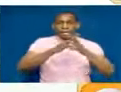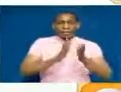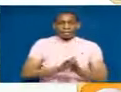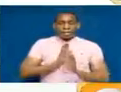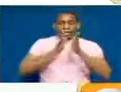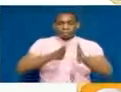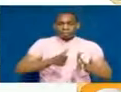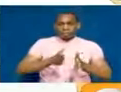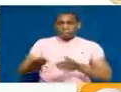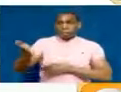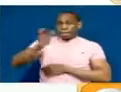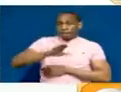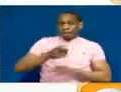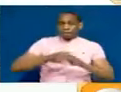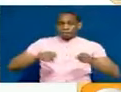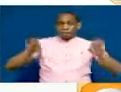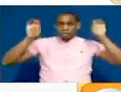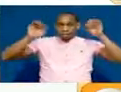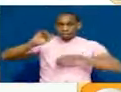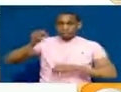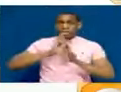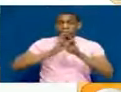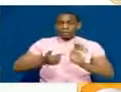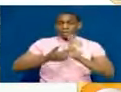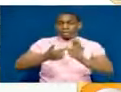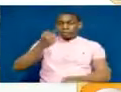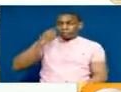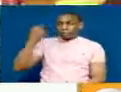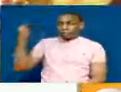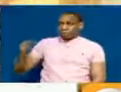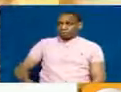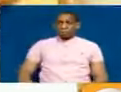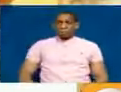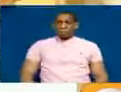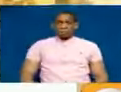Waihiga Mwaura recently returned from Addis Ababa with this report.